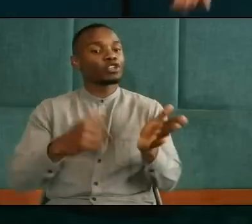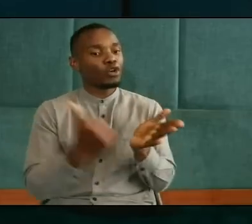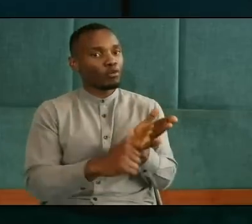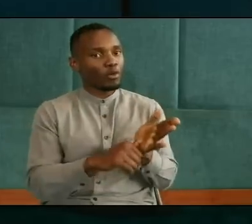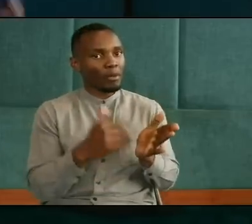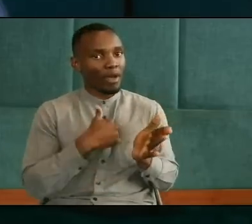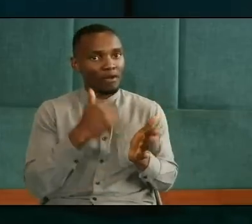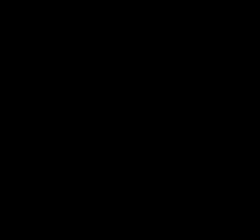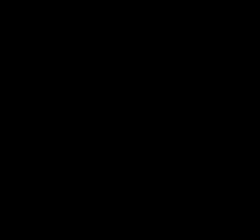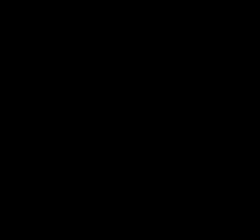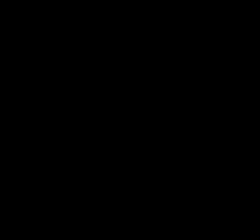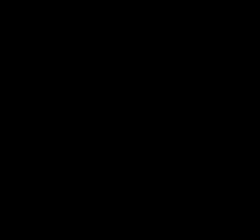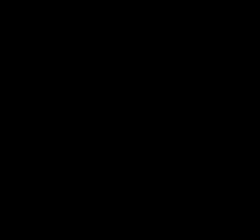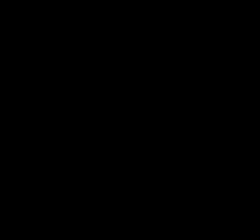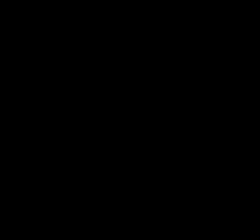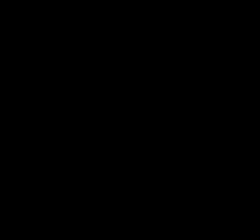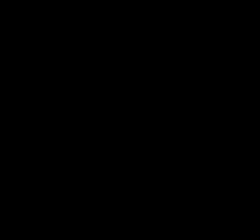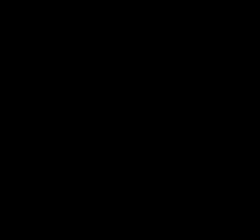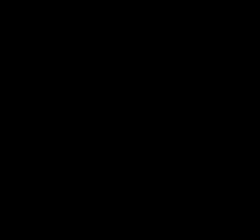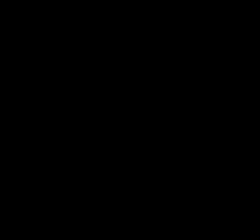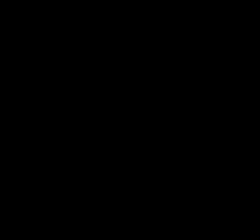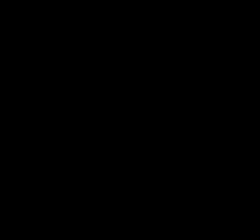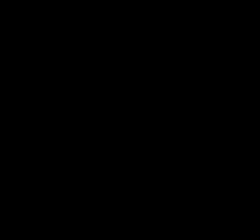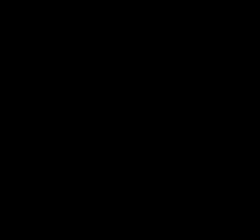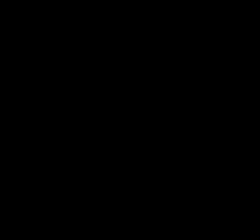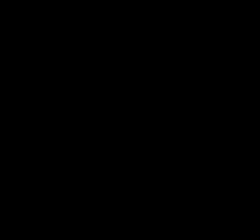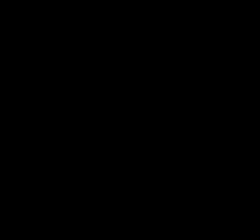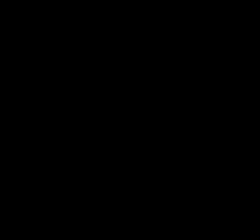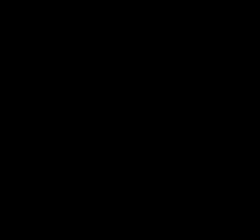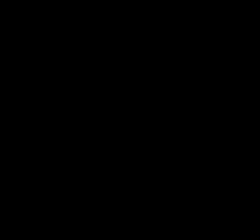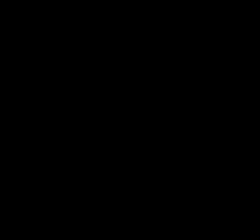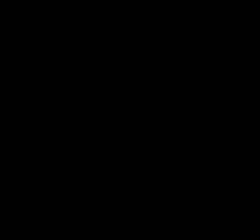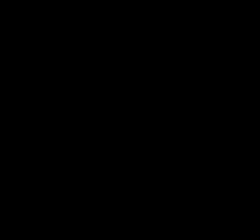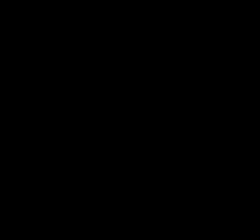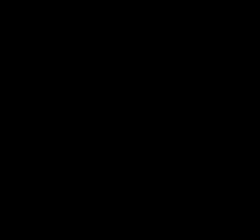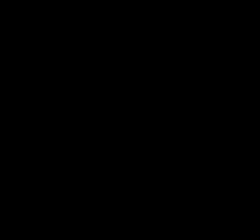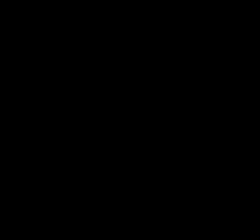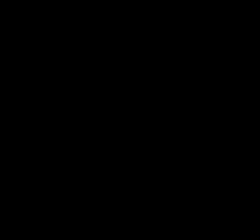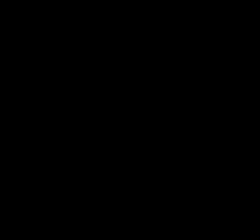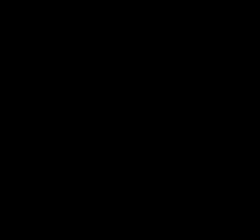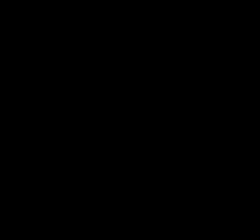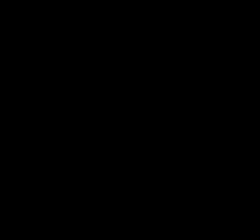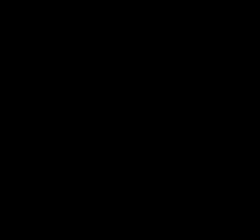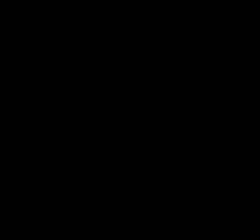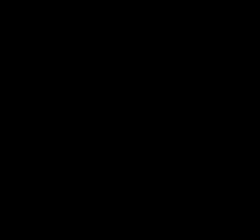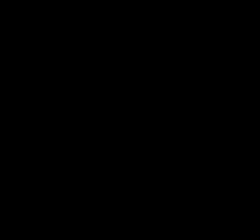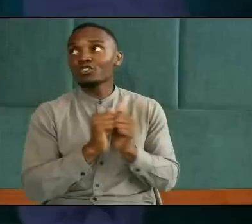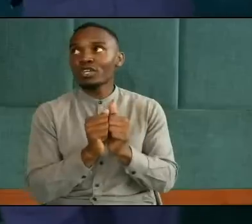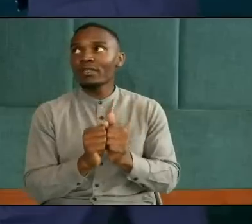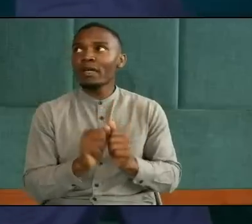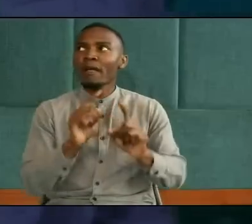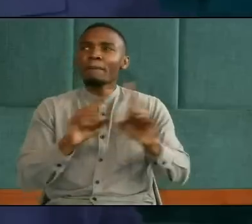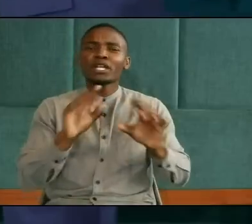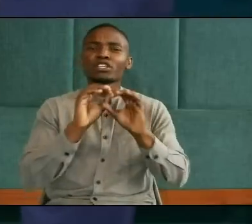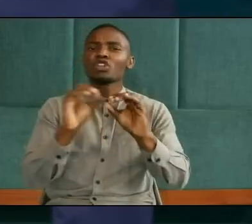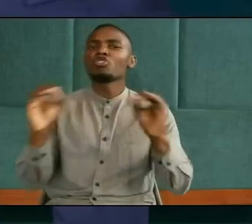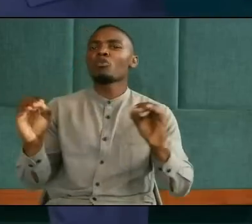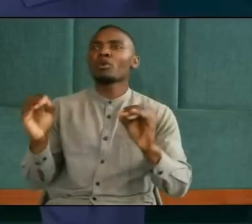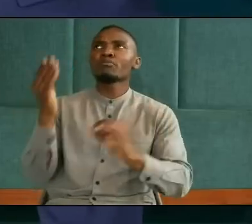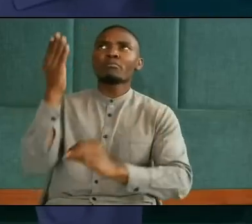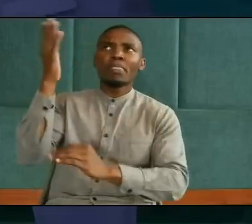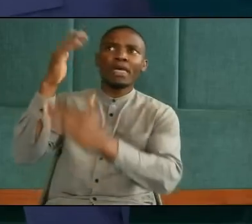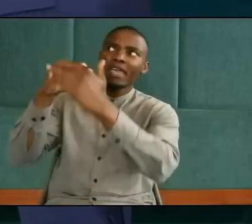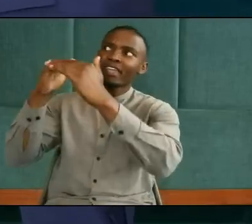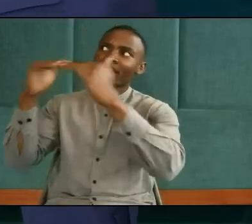opening the seal. Here's the problem. Verse 3 says, but no, help me read. 1, 2, 3, let's read. But no one